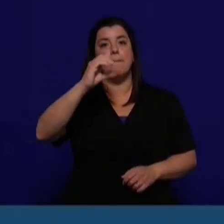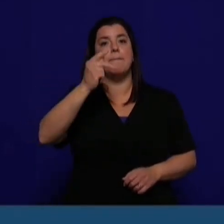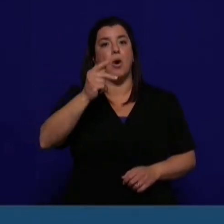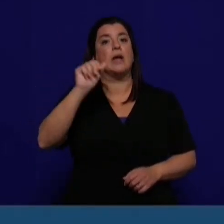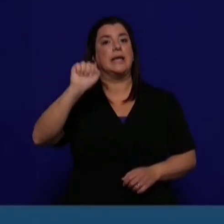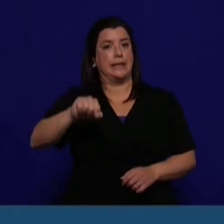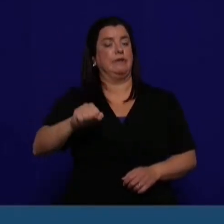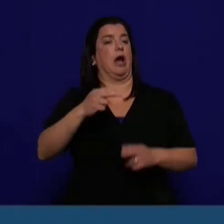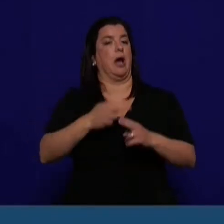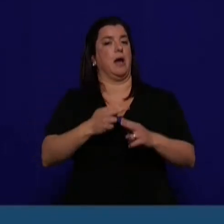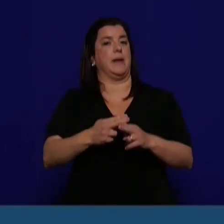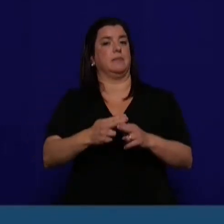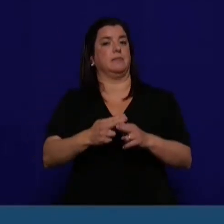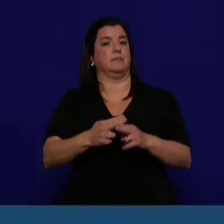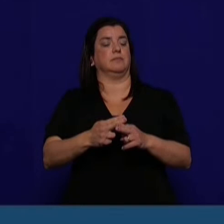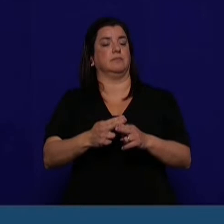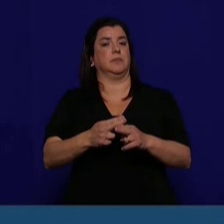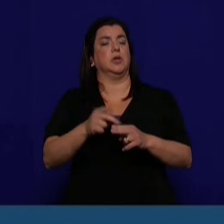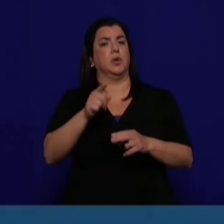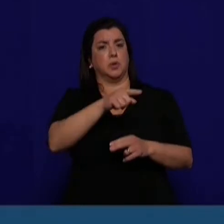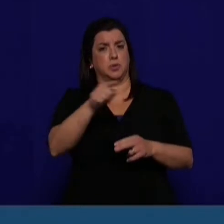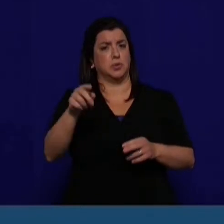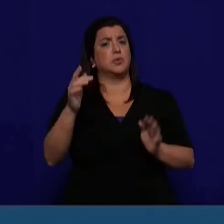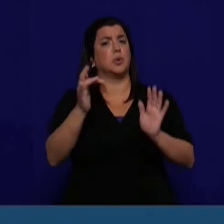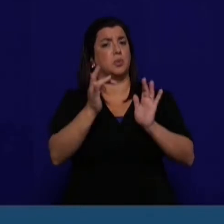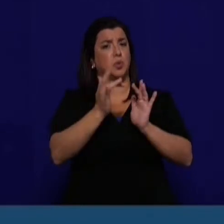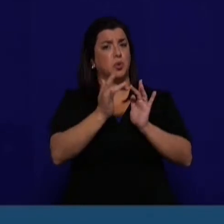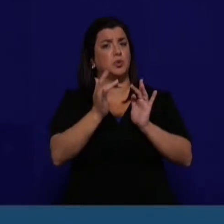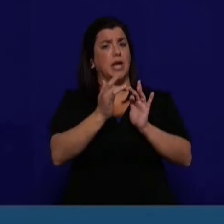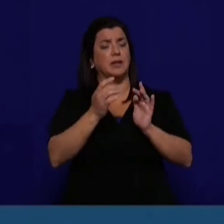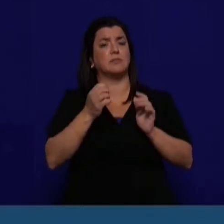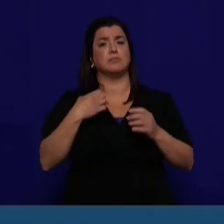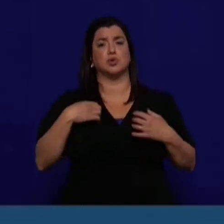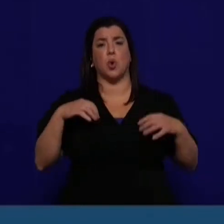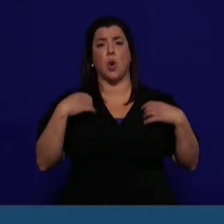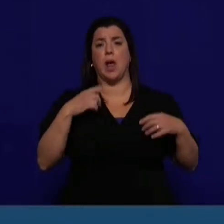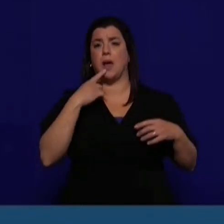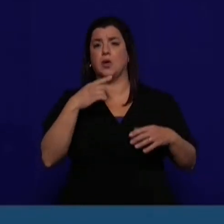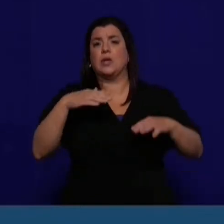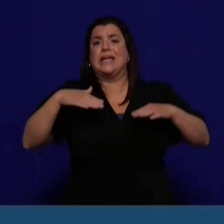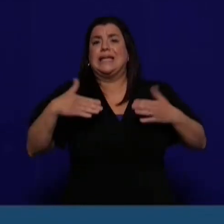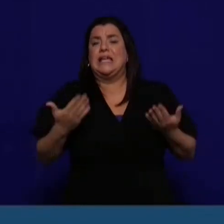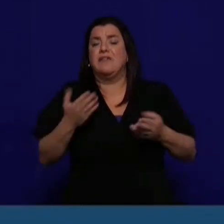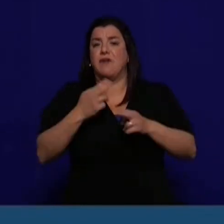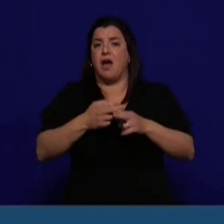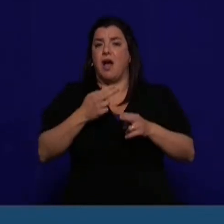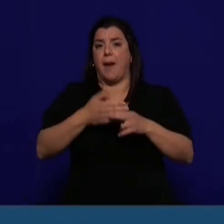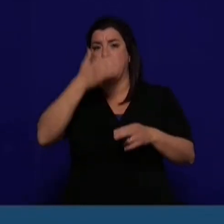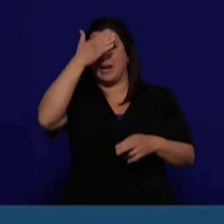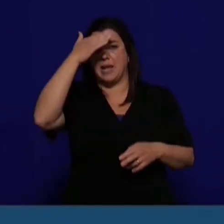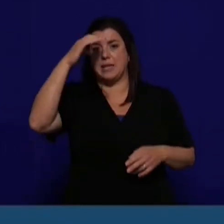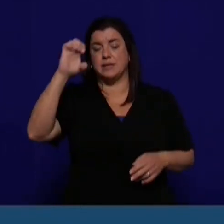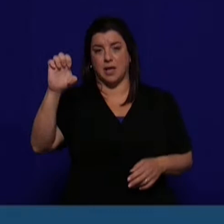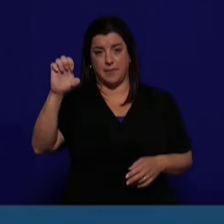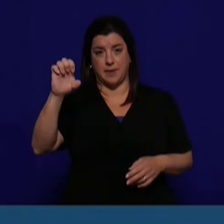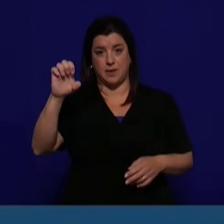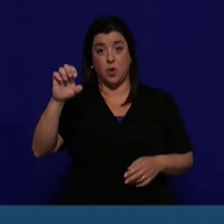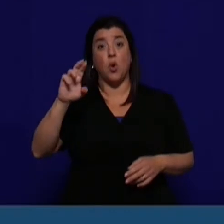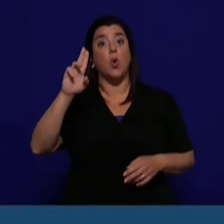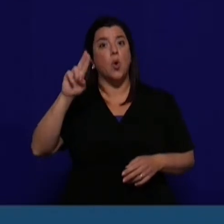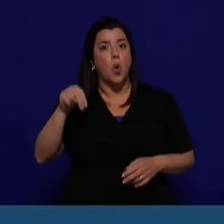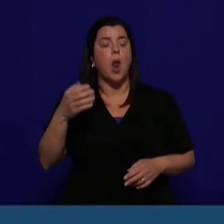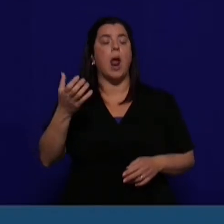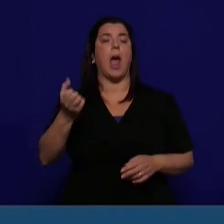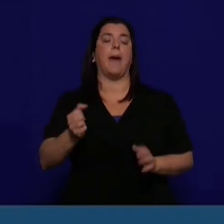kif jiġu kontattjati mill-iskola tagħhom. U infatti hemm ukoll l-standards li applikaw ukoll ta' kif